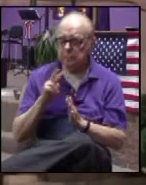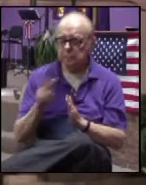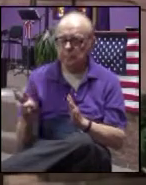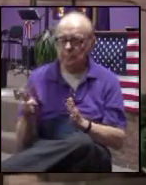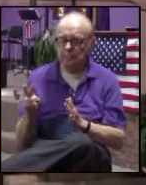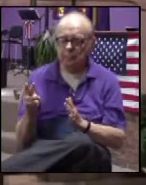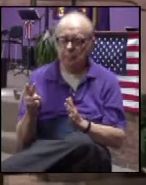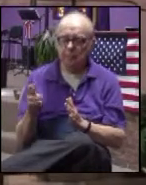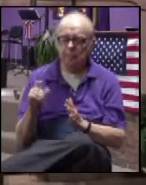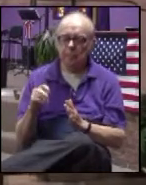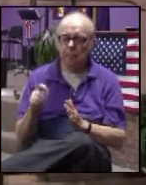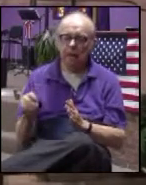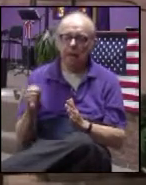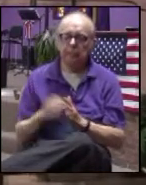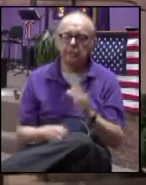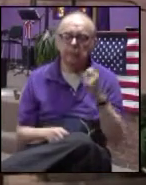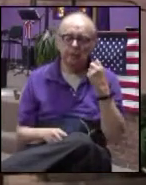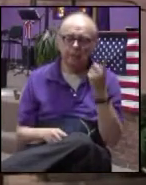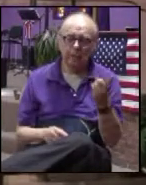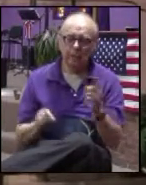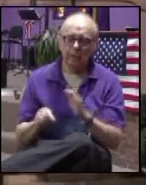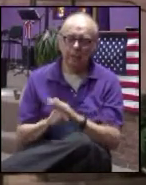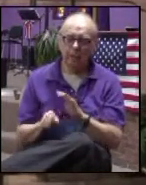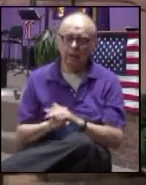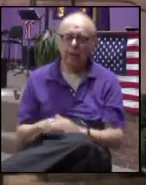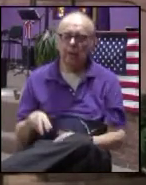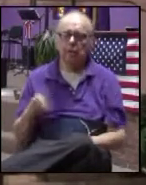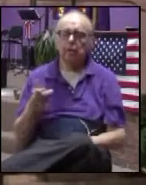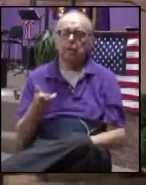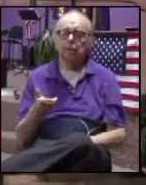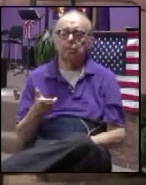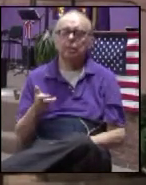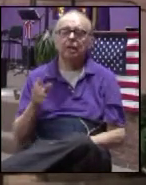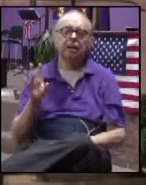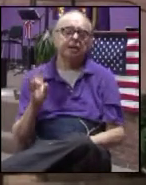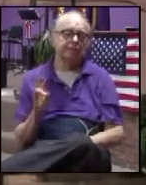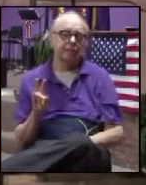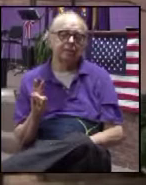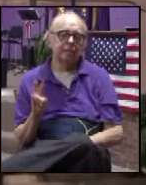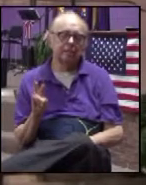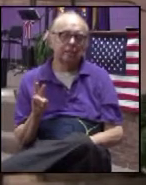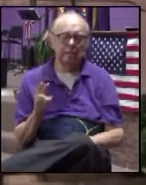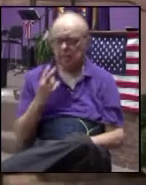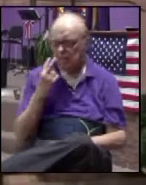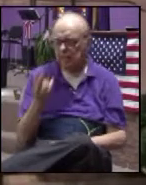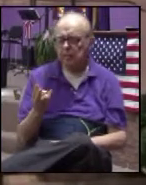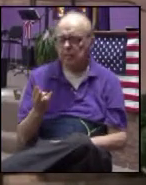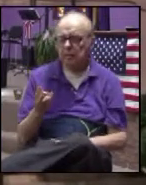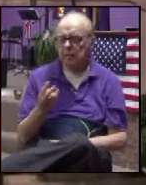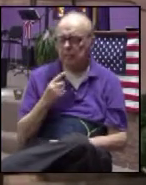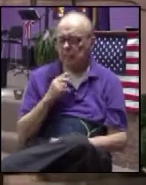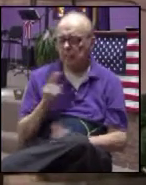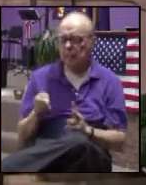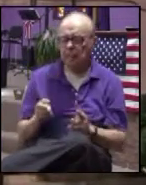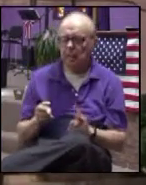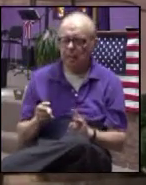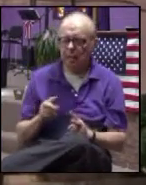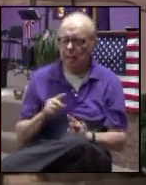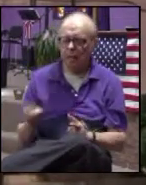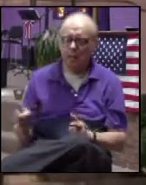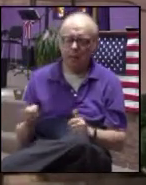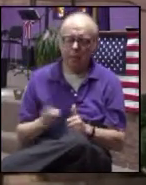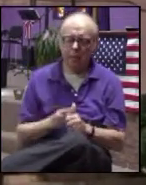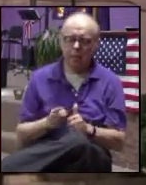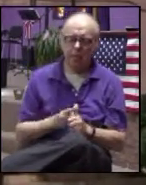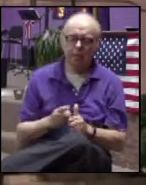Acts chapter 11 and verse number 26, you will see it says, and they were first